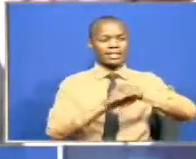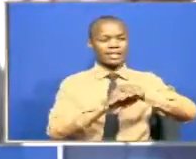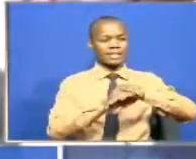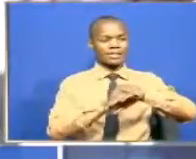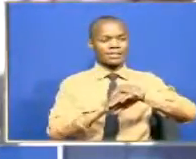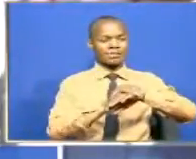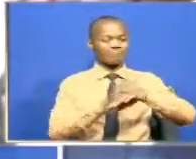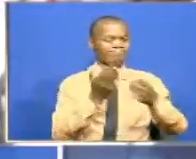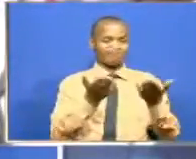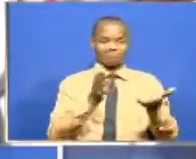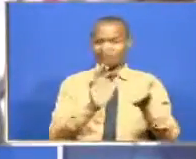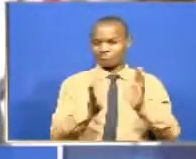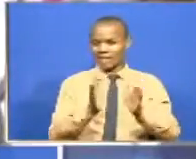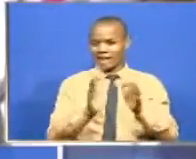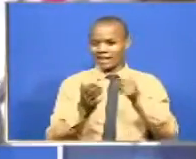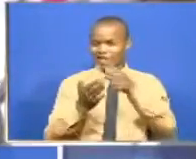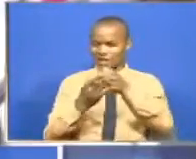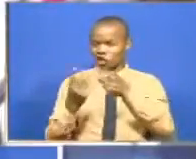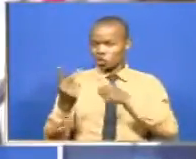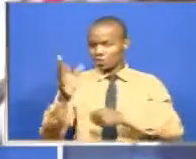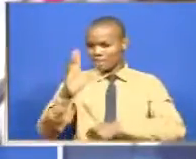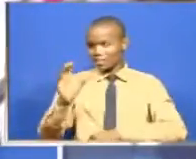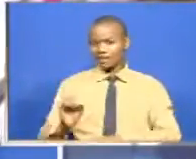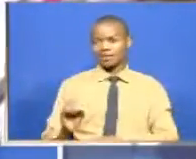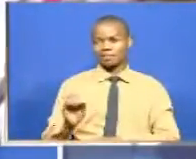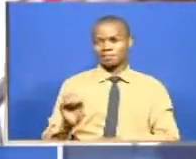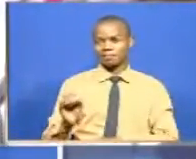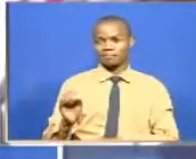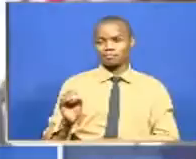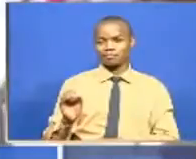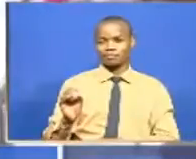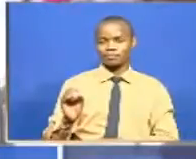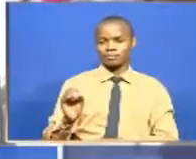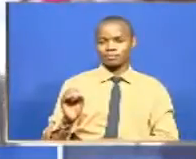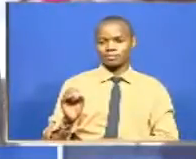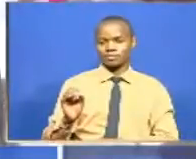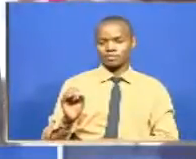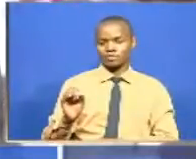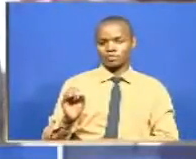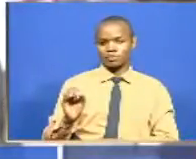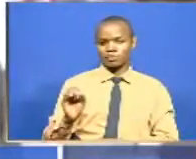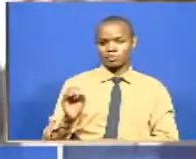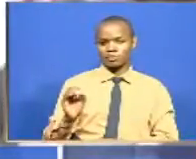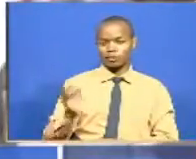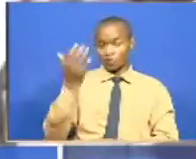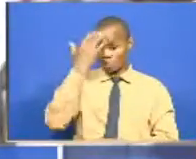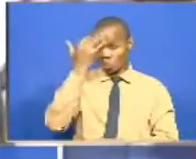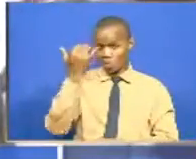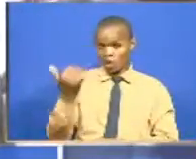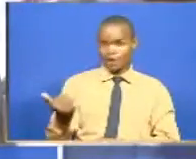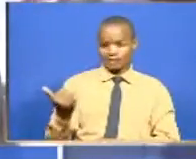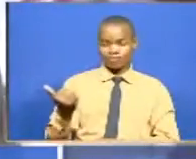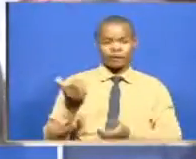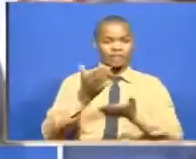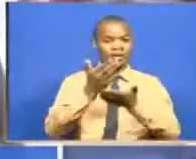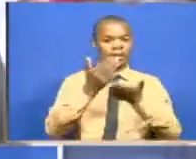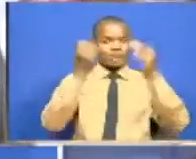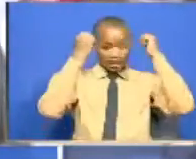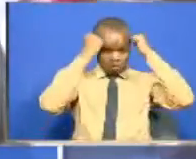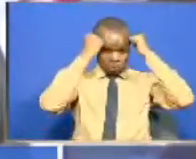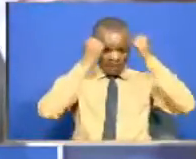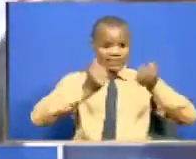92%, and most of those are because some of the students